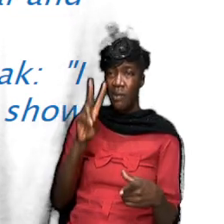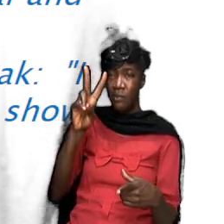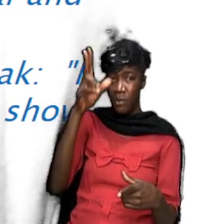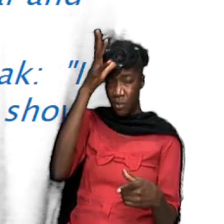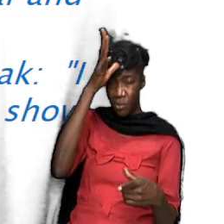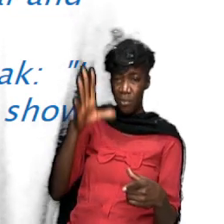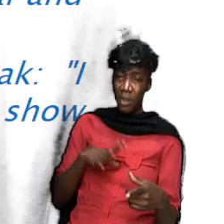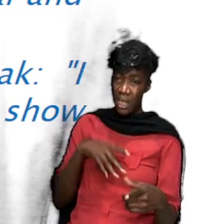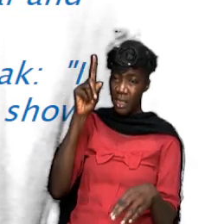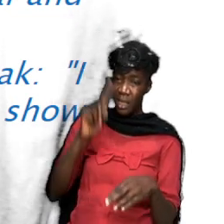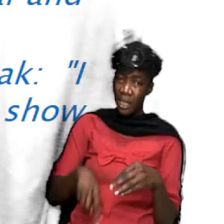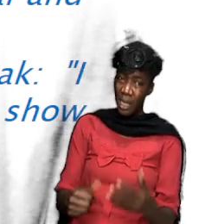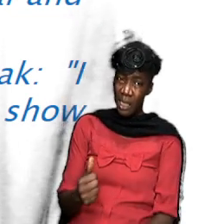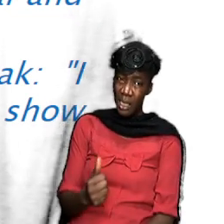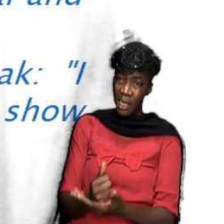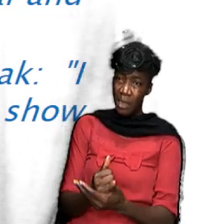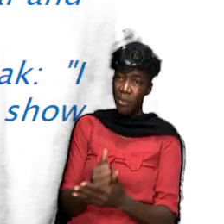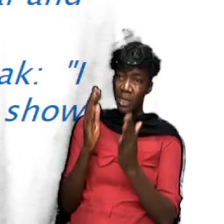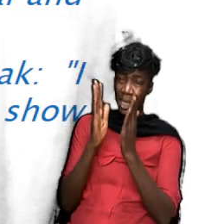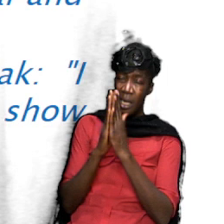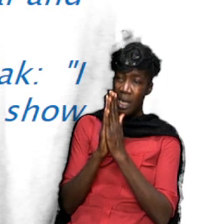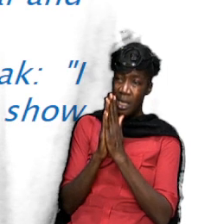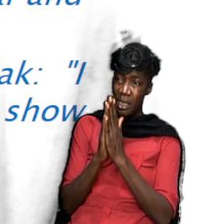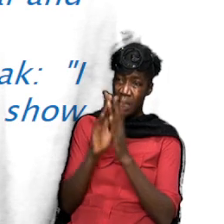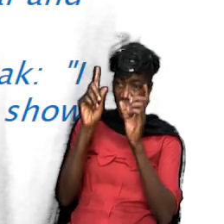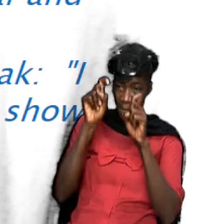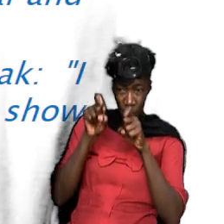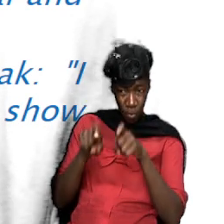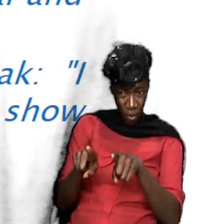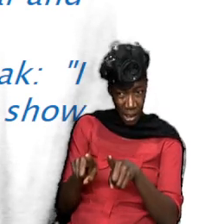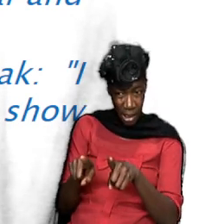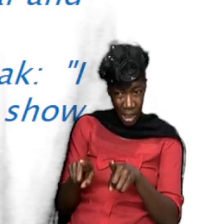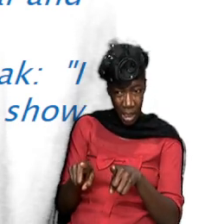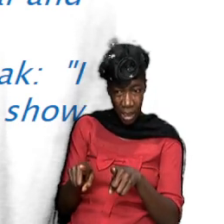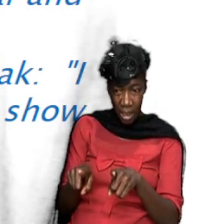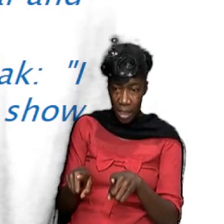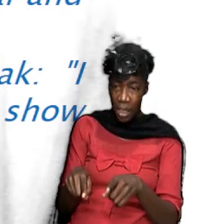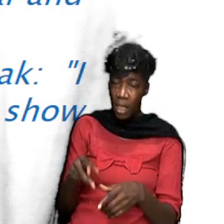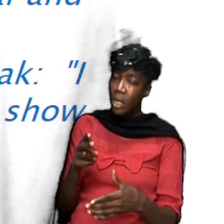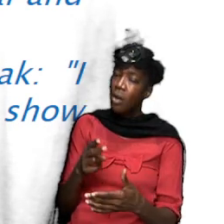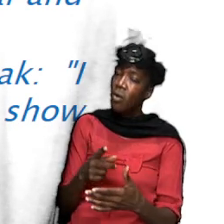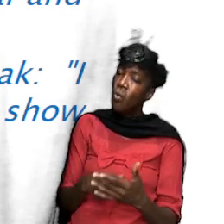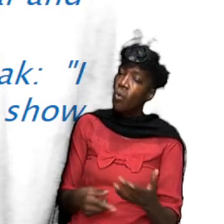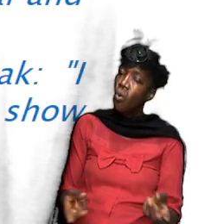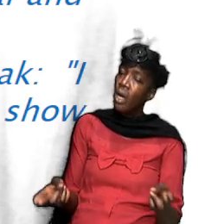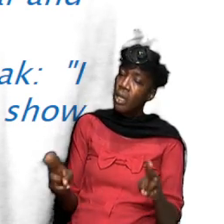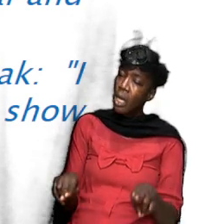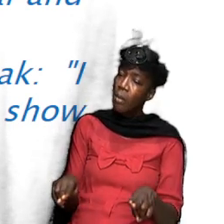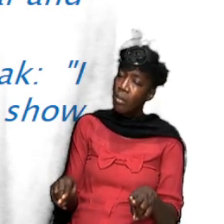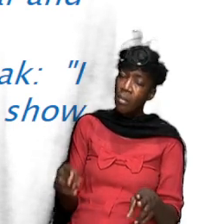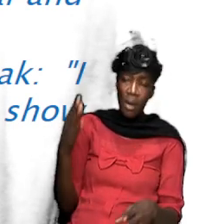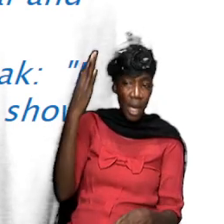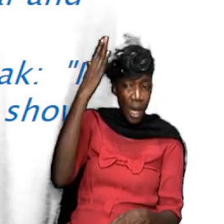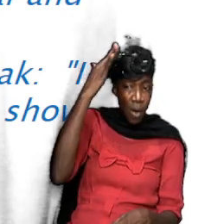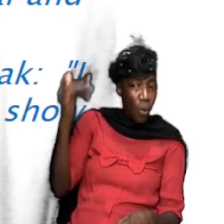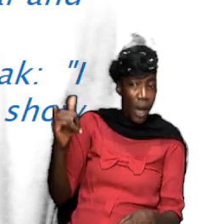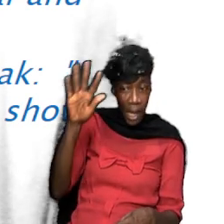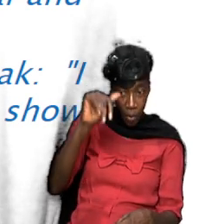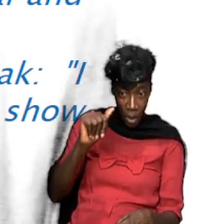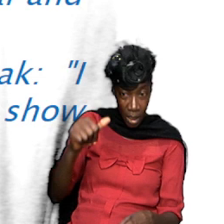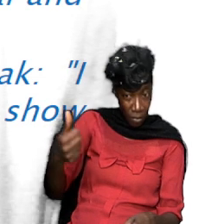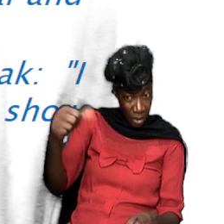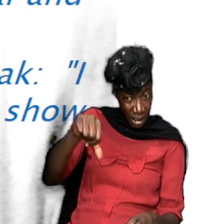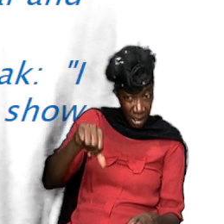we can't help but to ask the question, what happened? Why was one rejected and the other